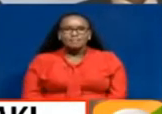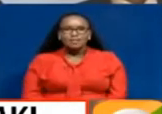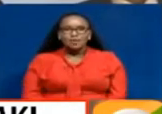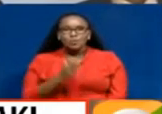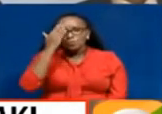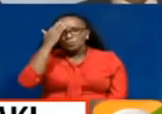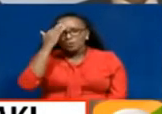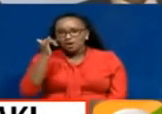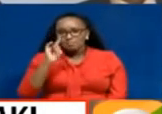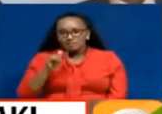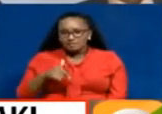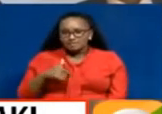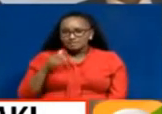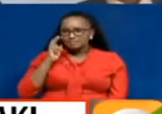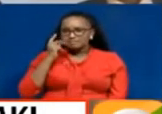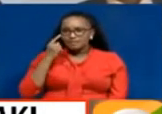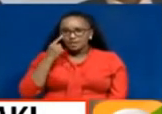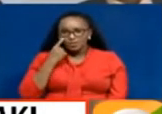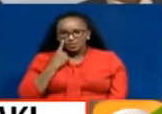Because I see